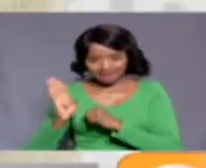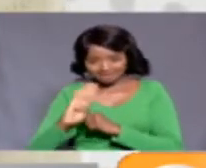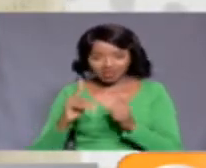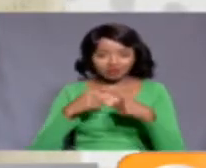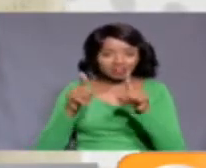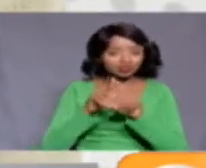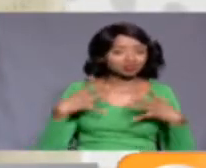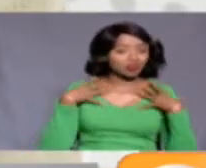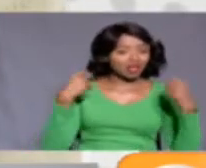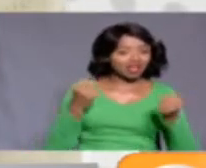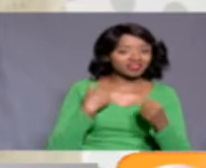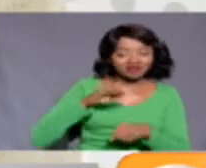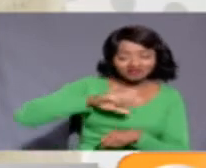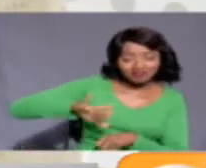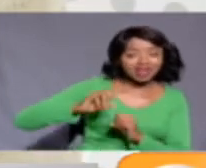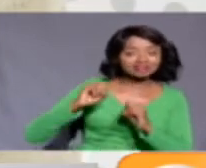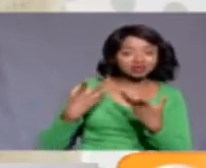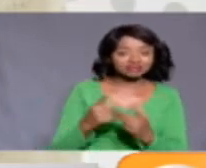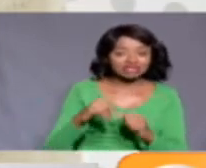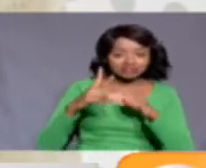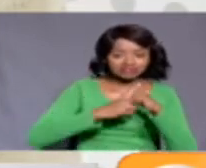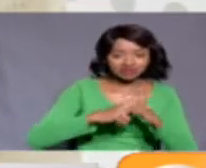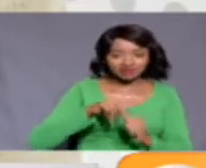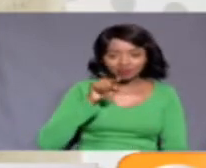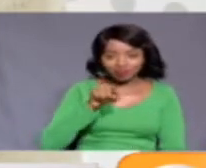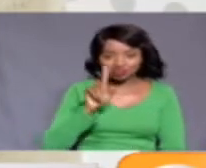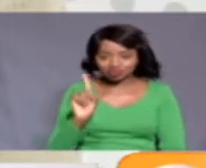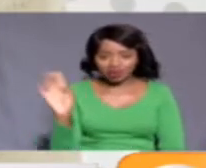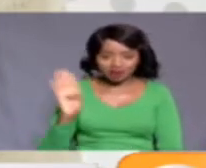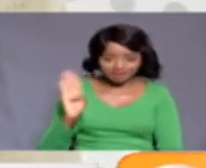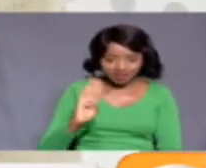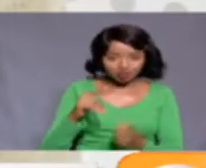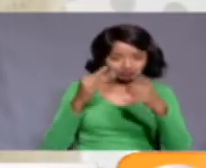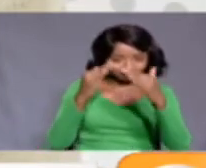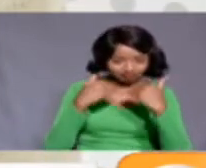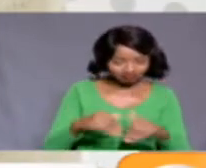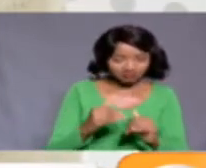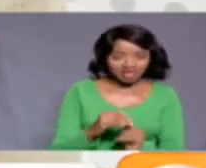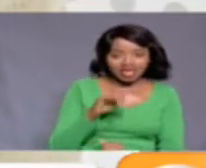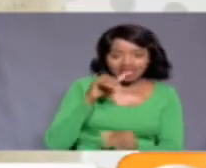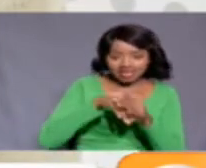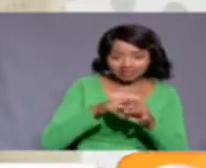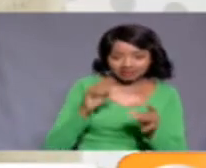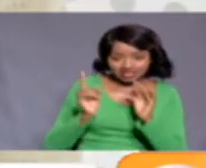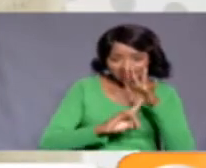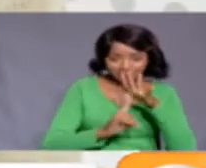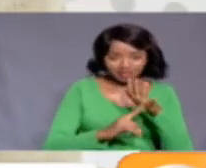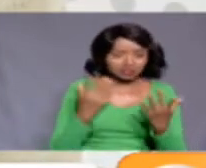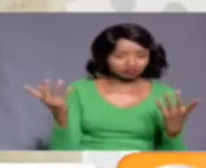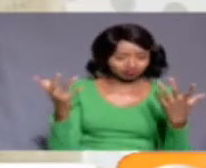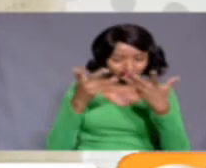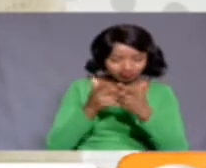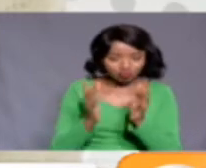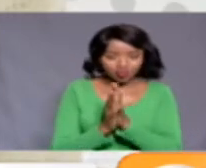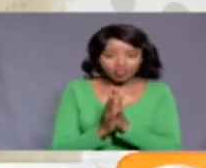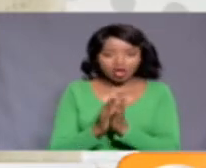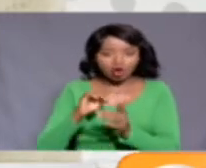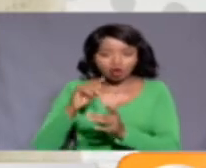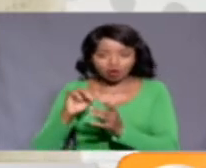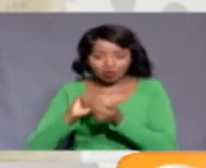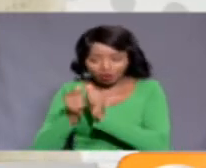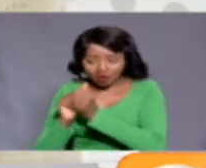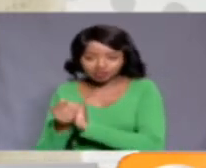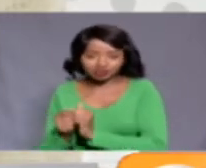an outstanding debt of 7.1 billion. Dr. Fred Matiang'i's Interior Ministry, put together with the State Department of Correctional Services,